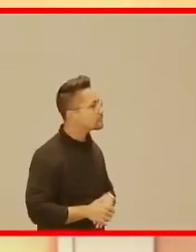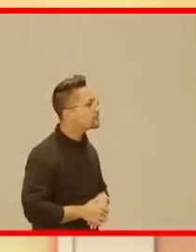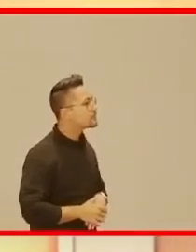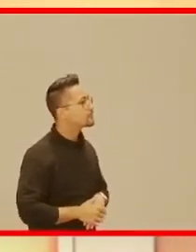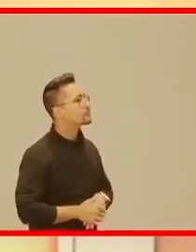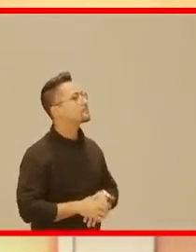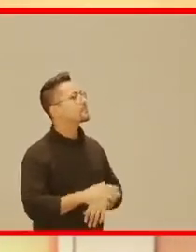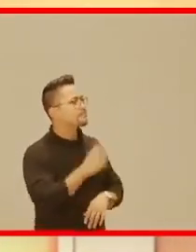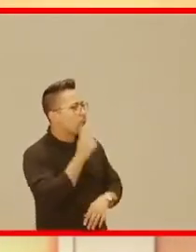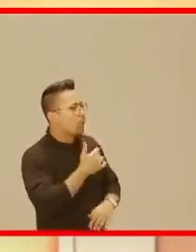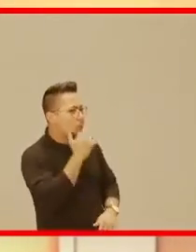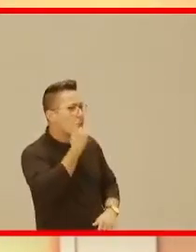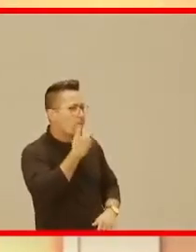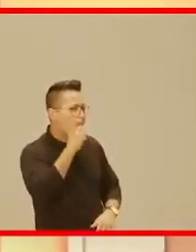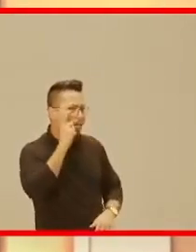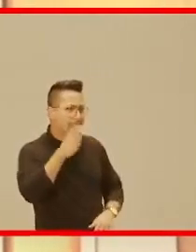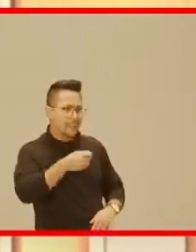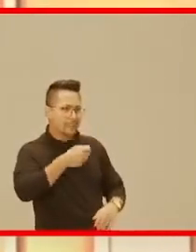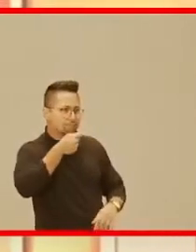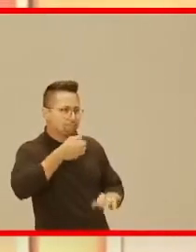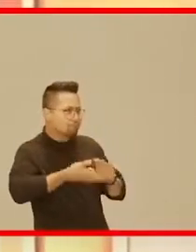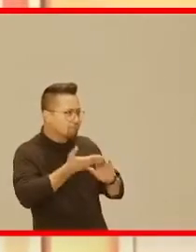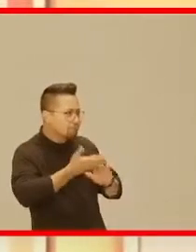Oh, I don't think it's on.